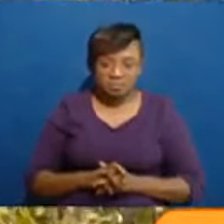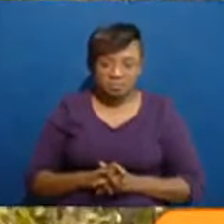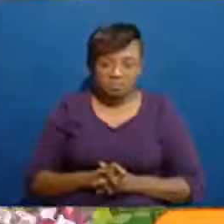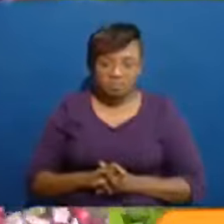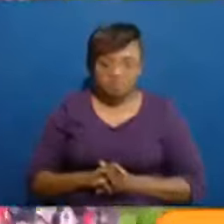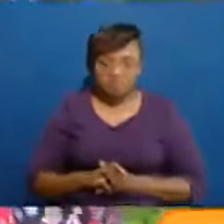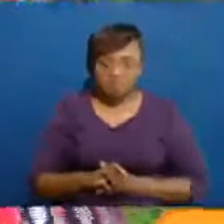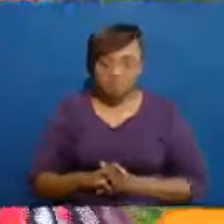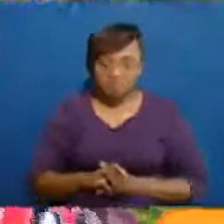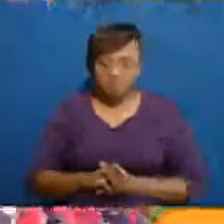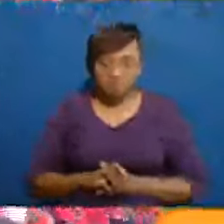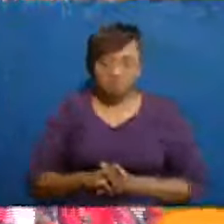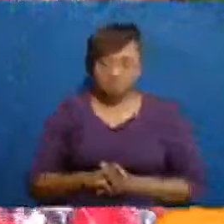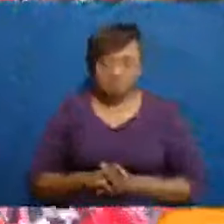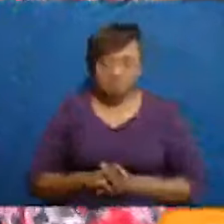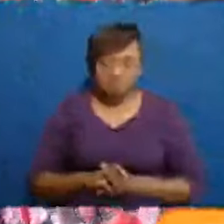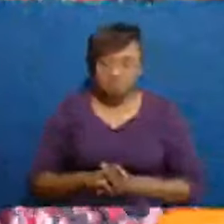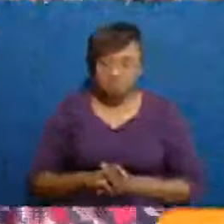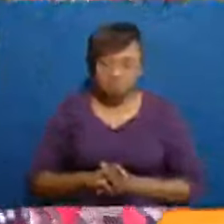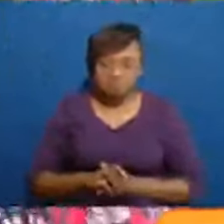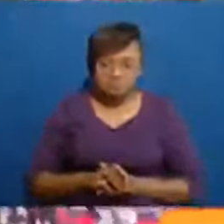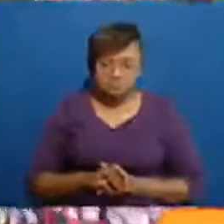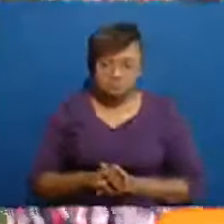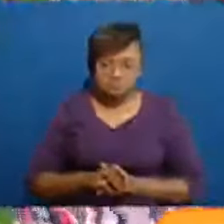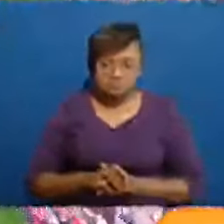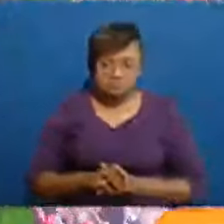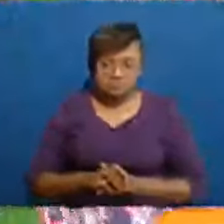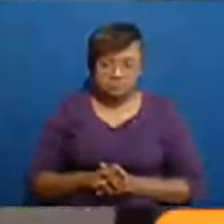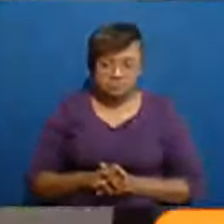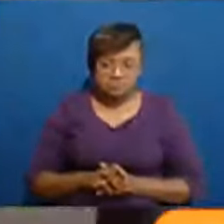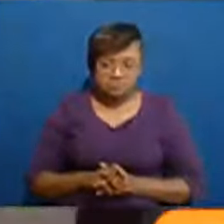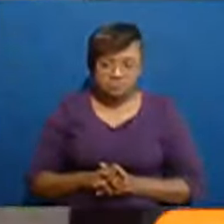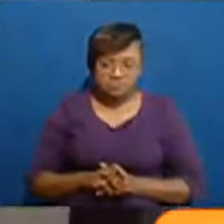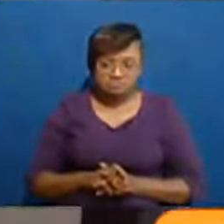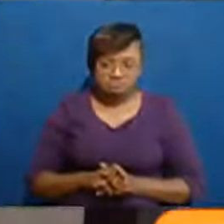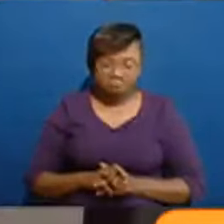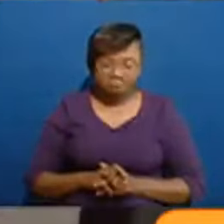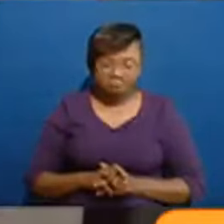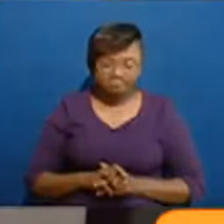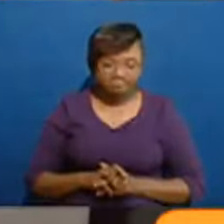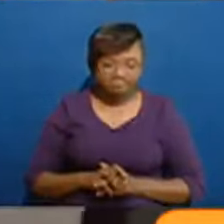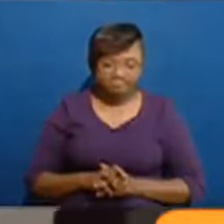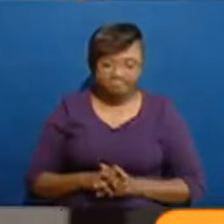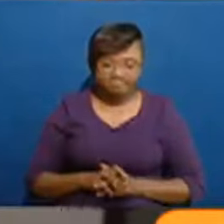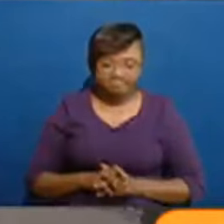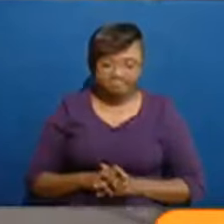July. Mimi nilibebea mtoto wangu hadi flower. Crispin Otieno,